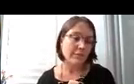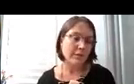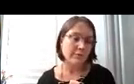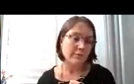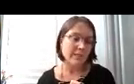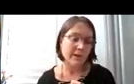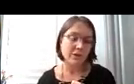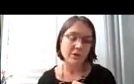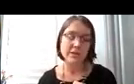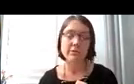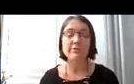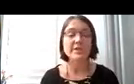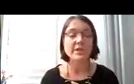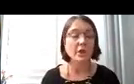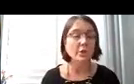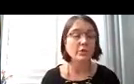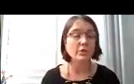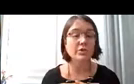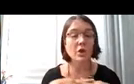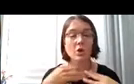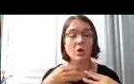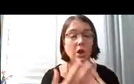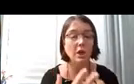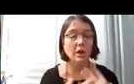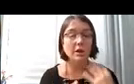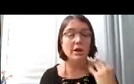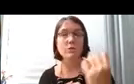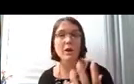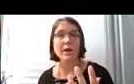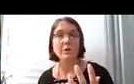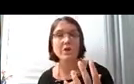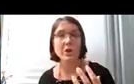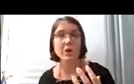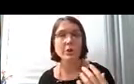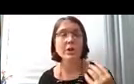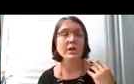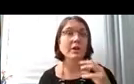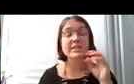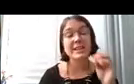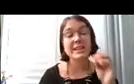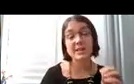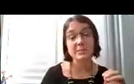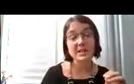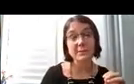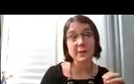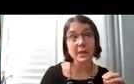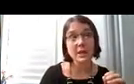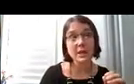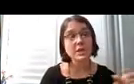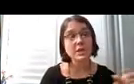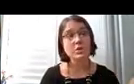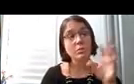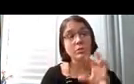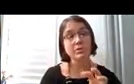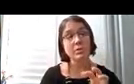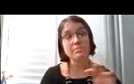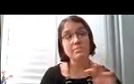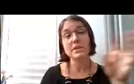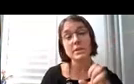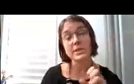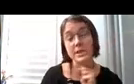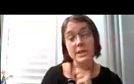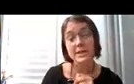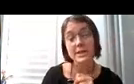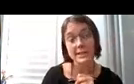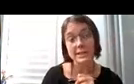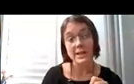here for further exploration. There are videos on Learn Live, the WOW show, that are sector specific that you may want to